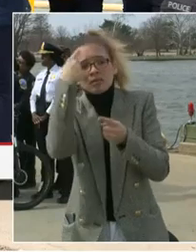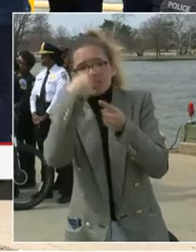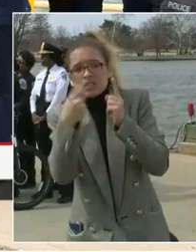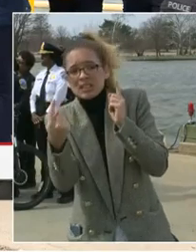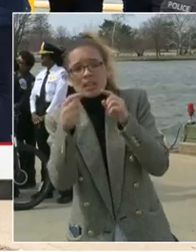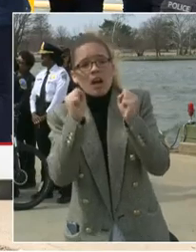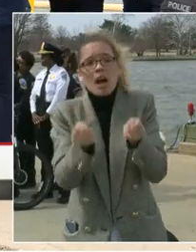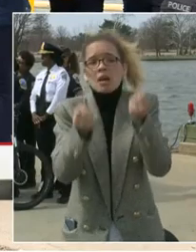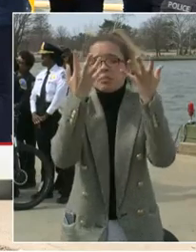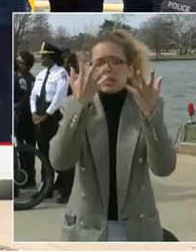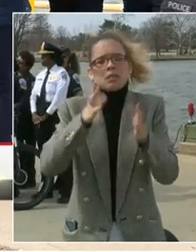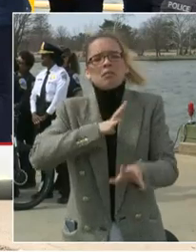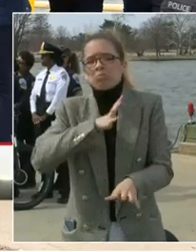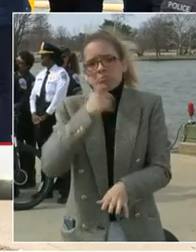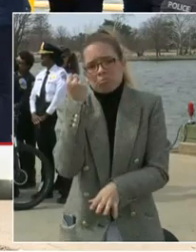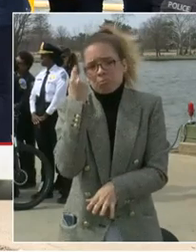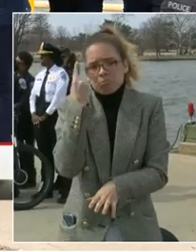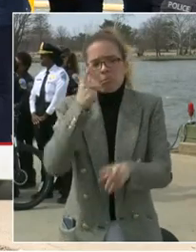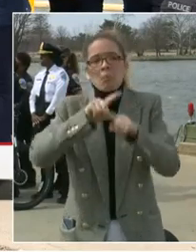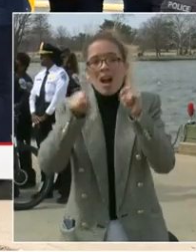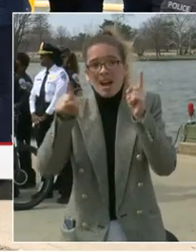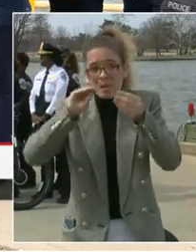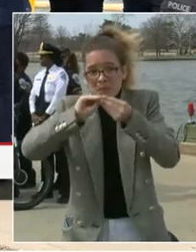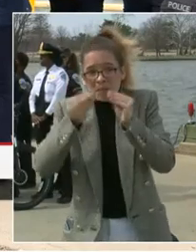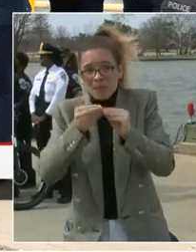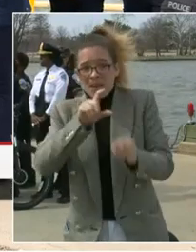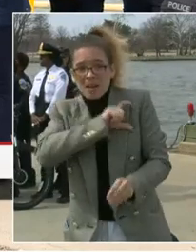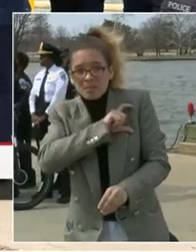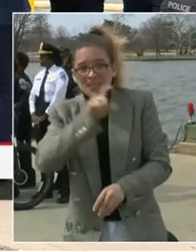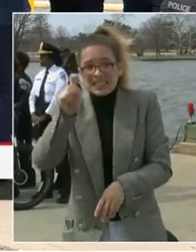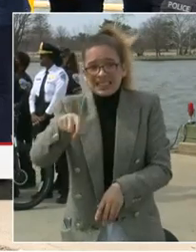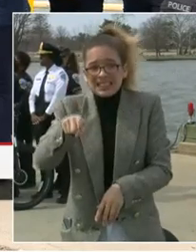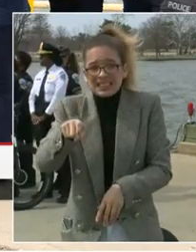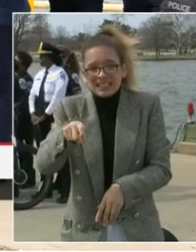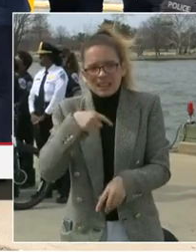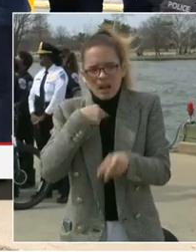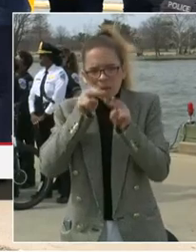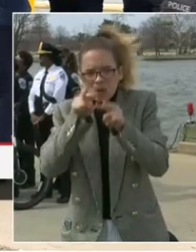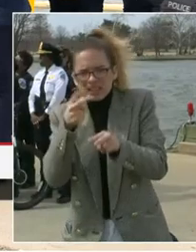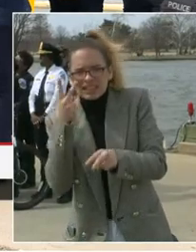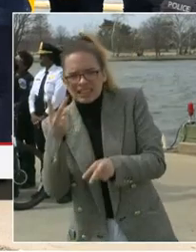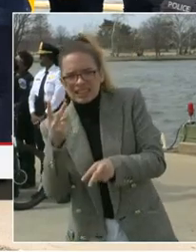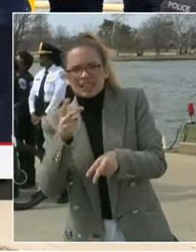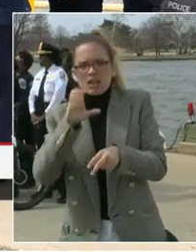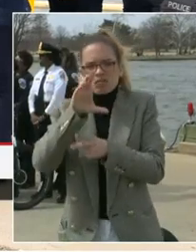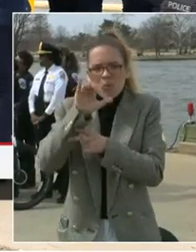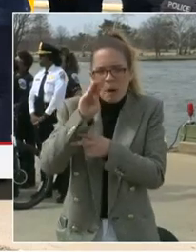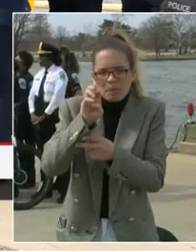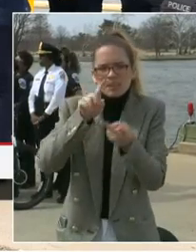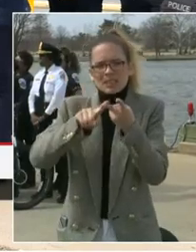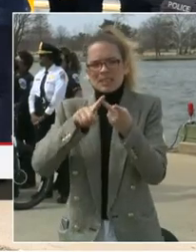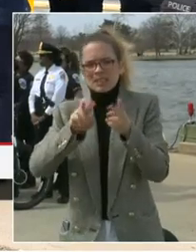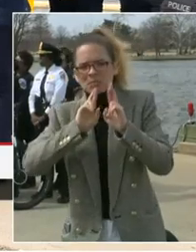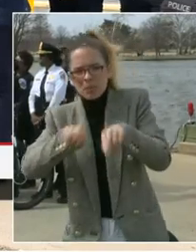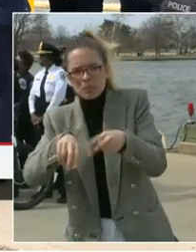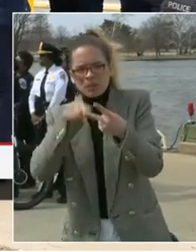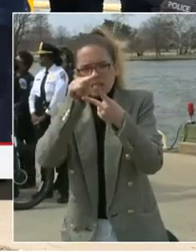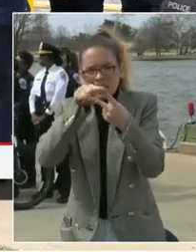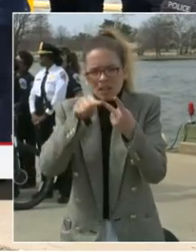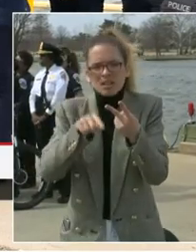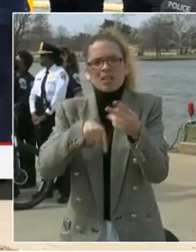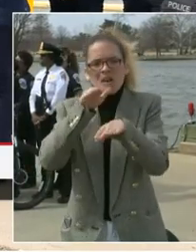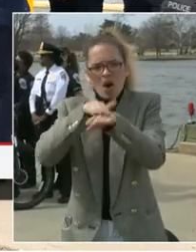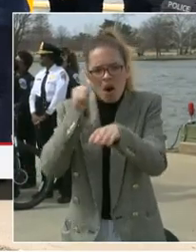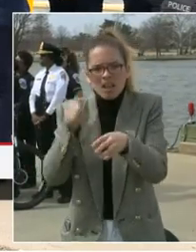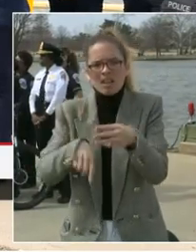about the number of police officers that we need, I look at things like where are we on crime? Where are we on our response time to calls for service? Those are the